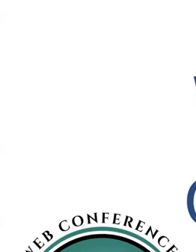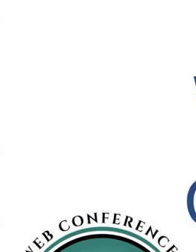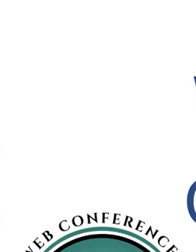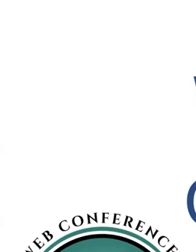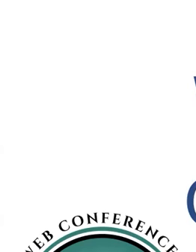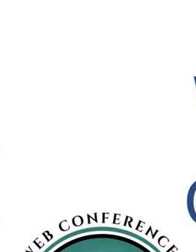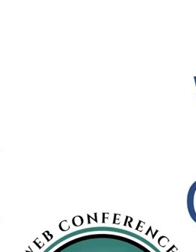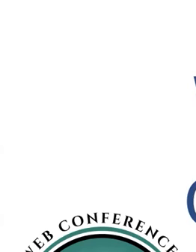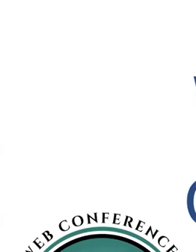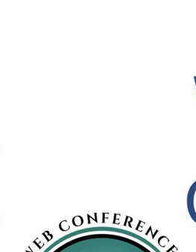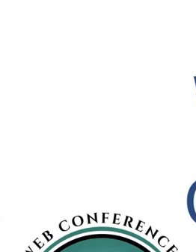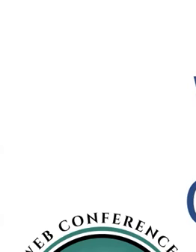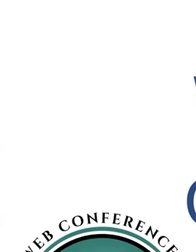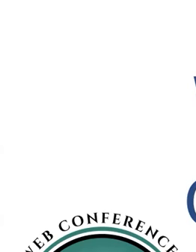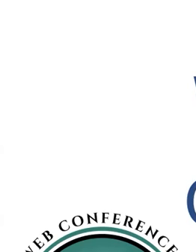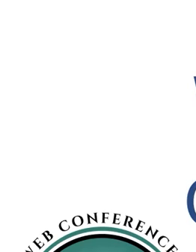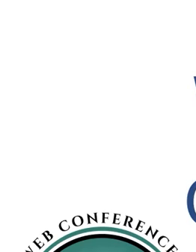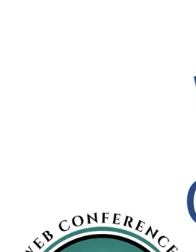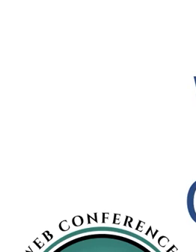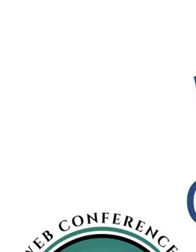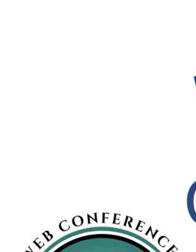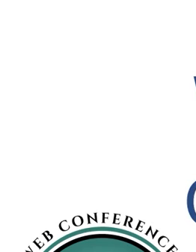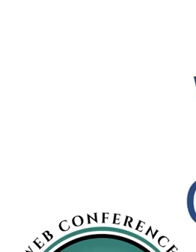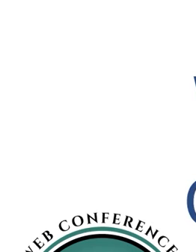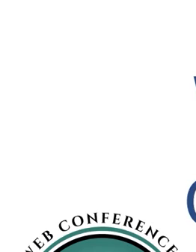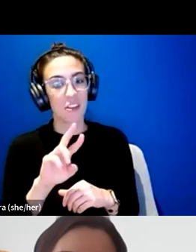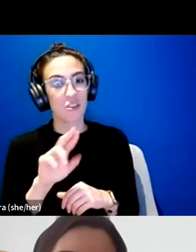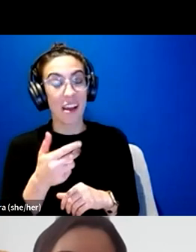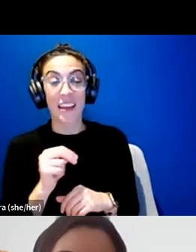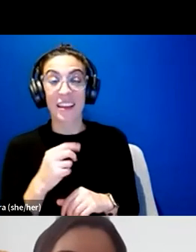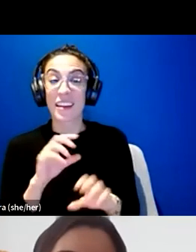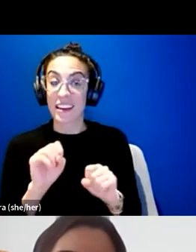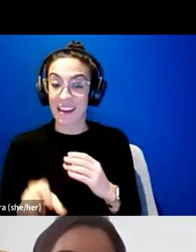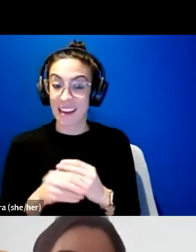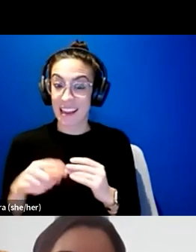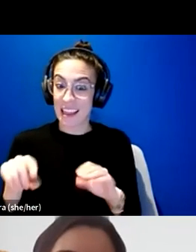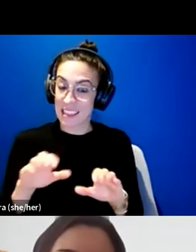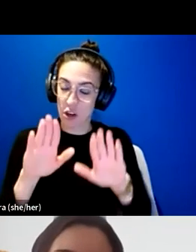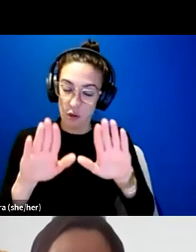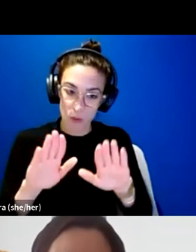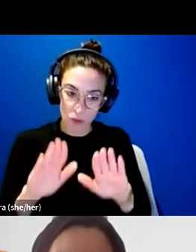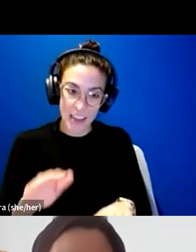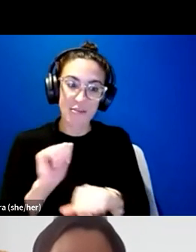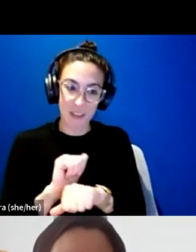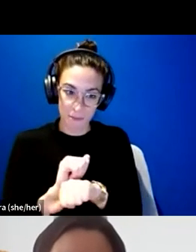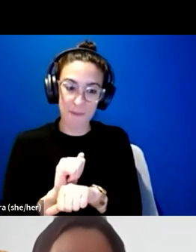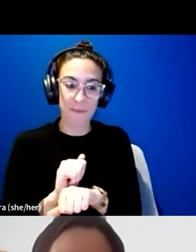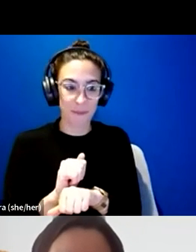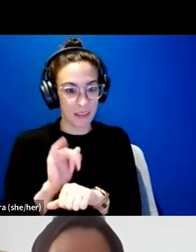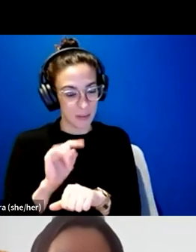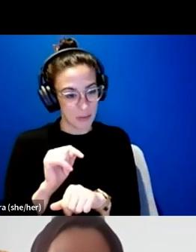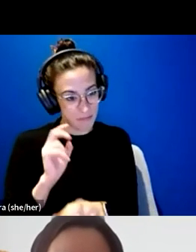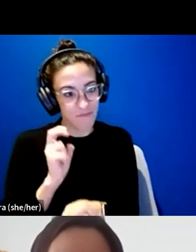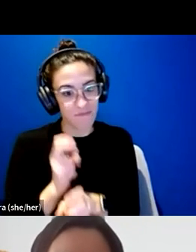want to give a big thanks to leon and i may add that they had done really a great job it was quite tough to